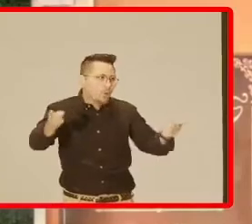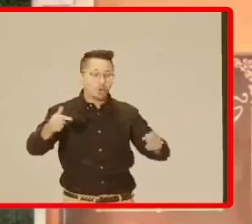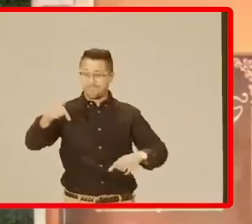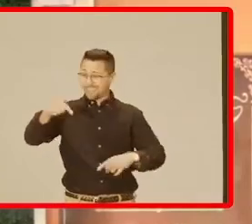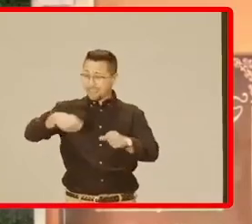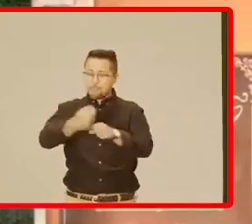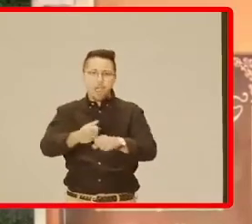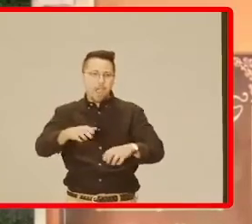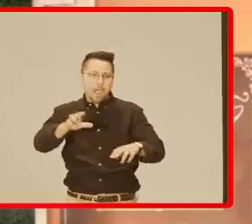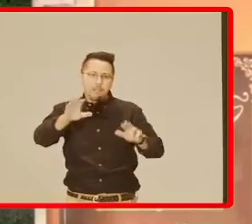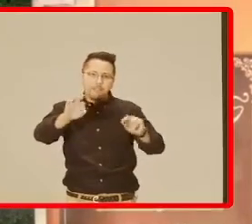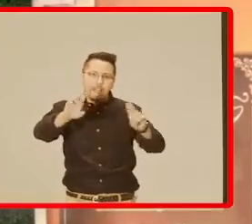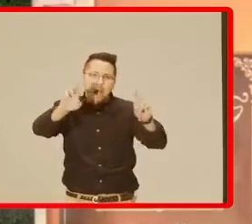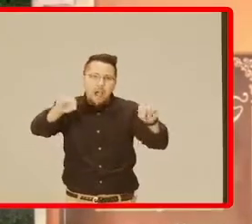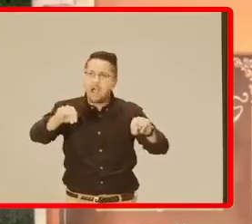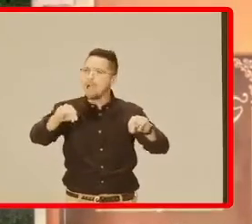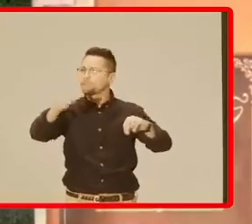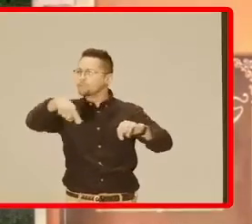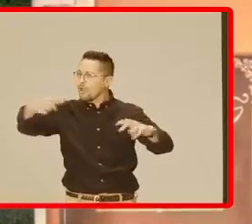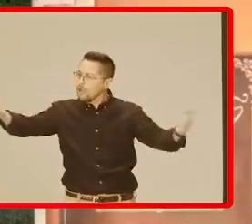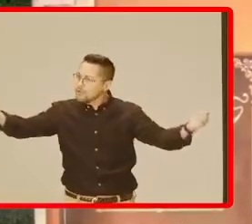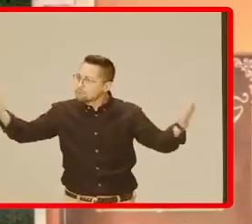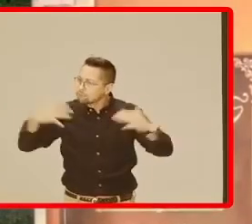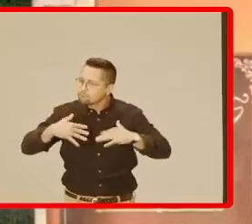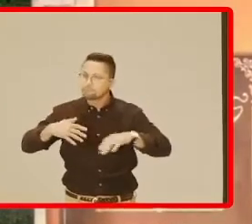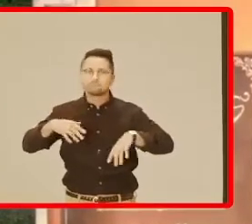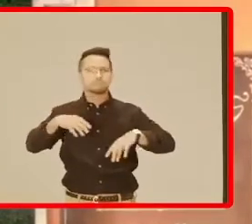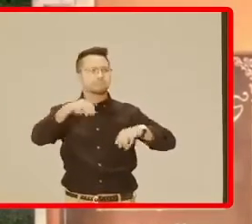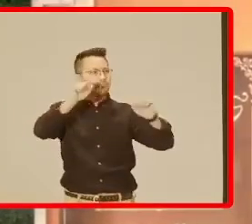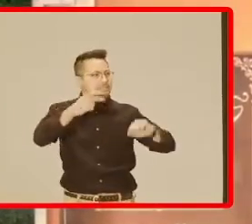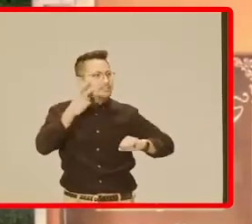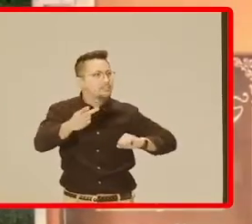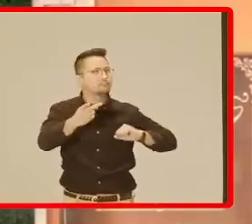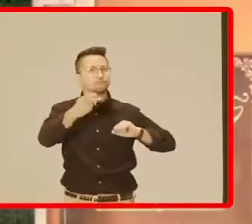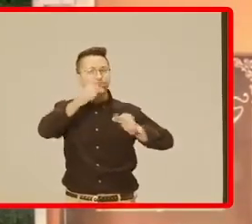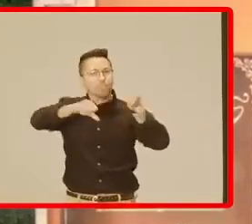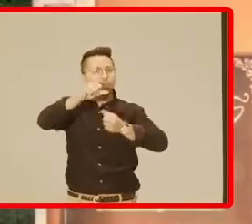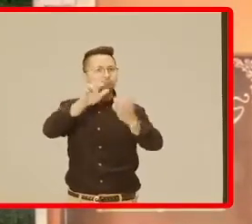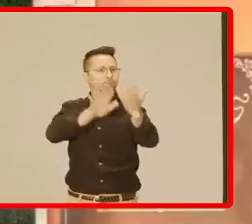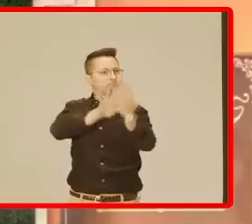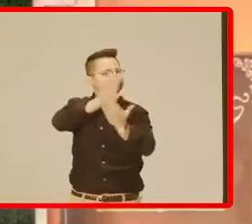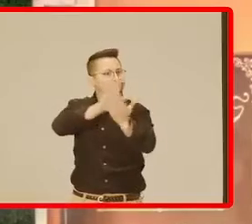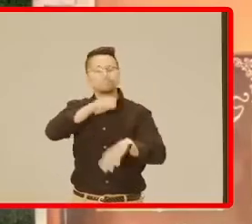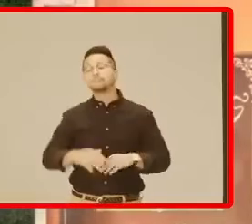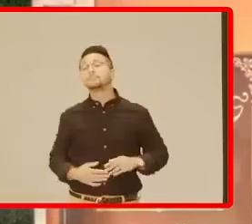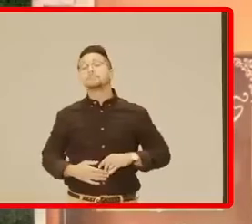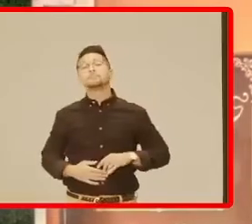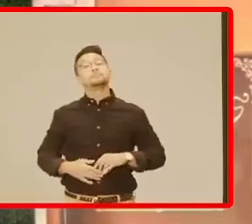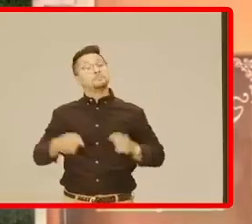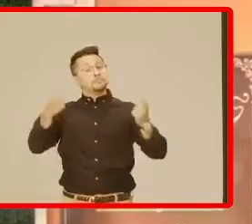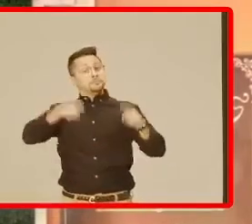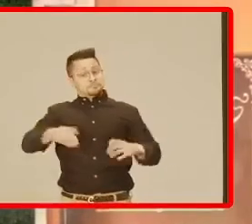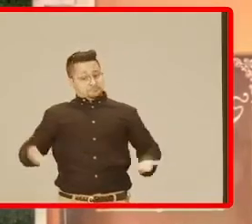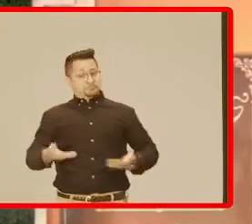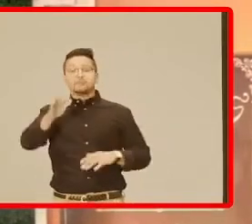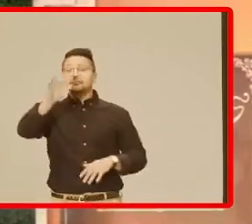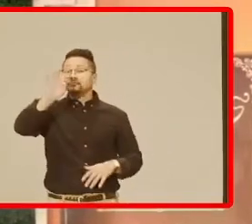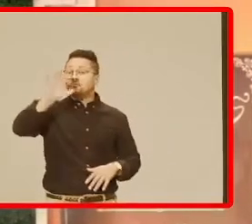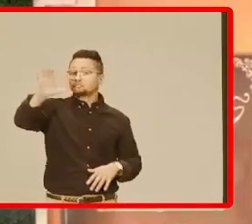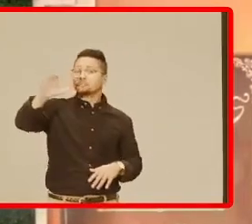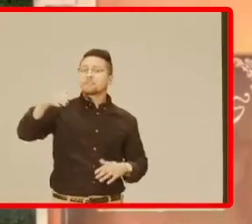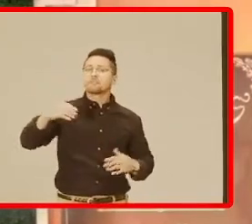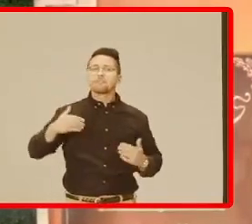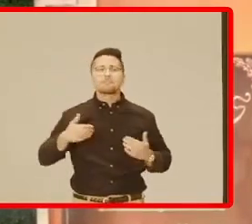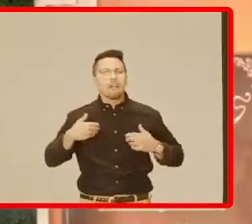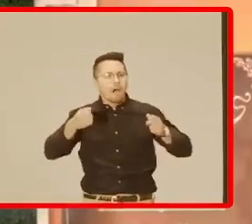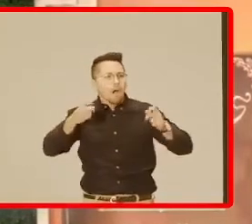here and getting to visit with all of you again in person. You know, at Family Cafe, you always get an opportunity to